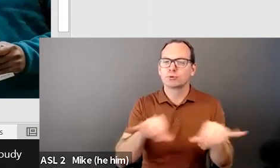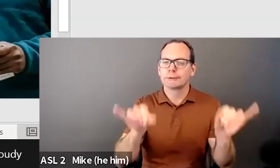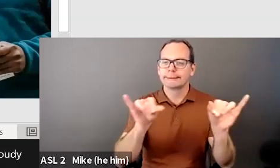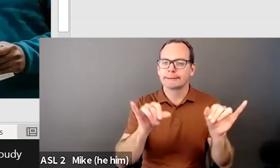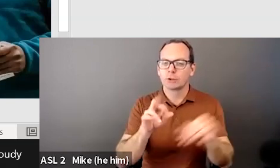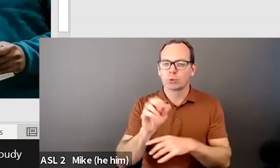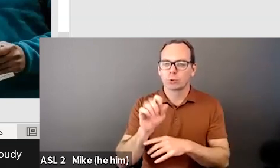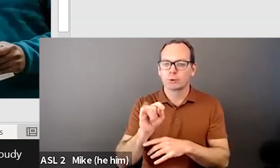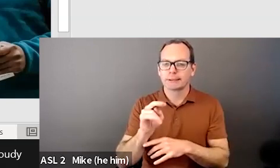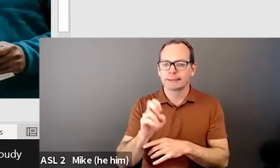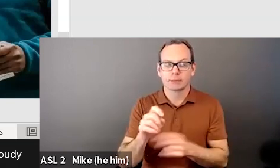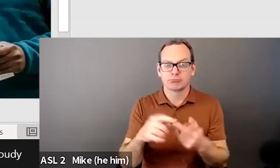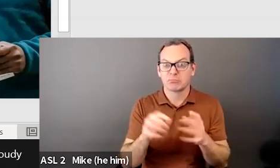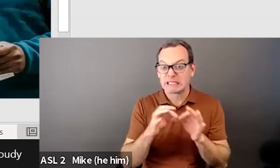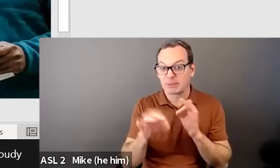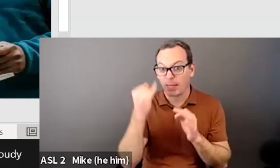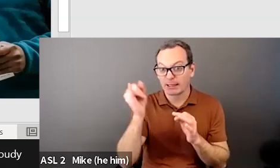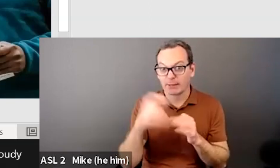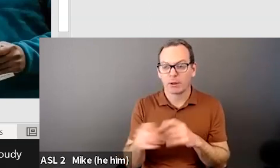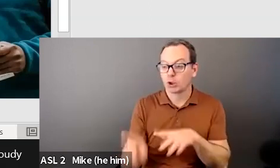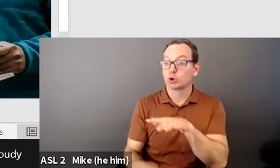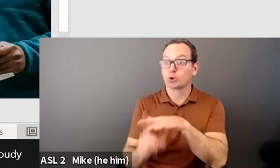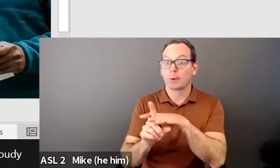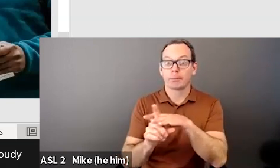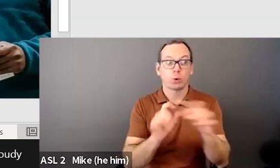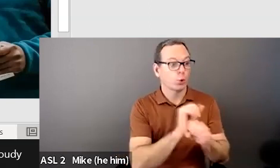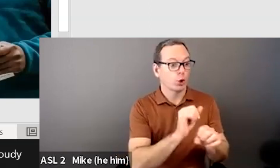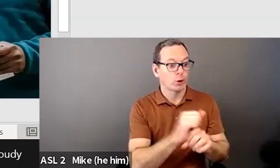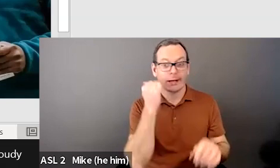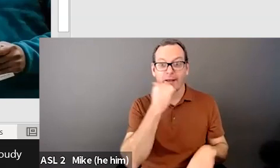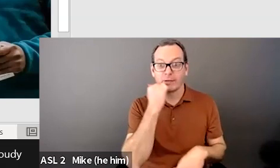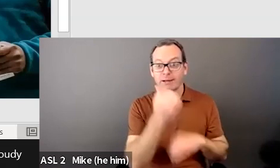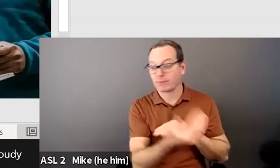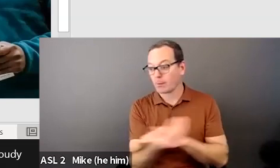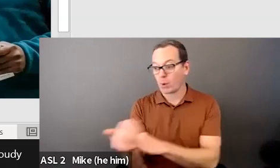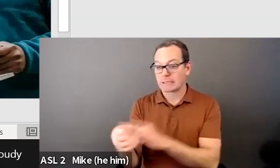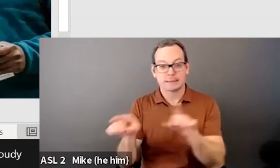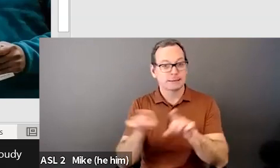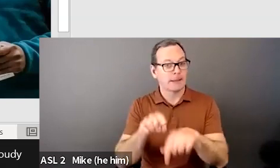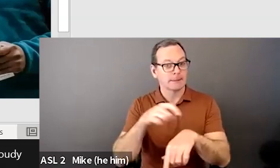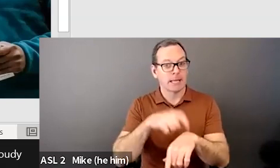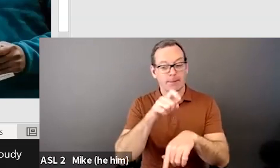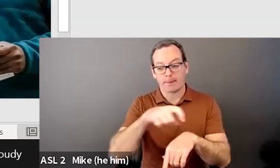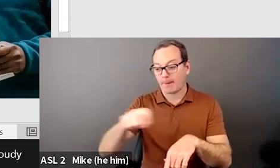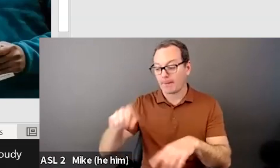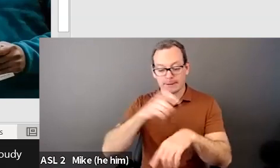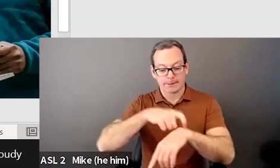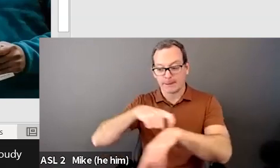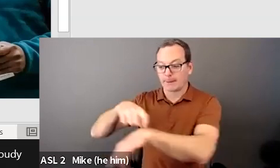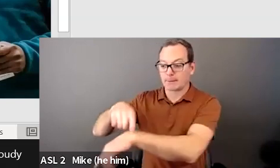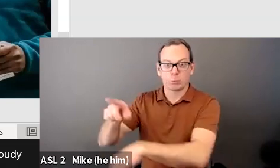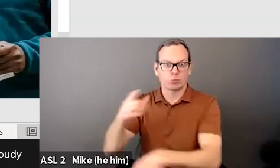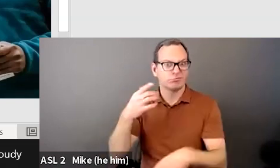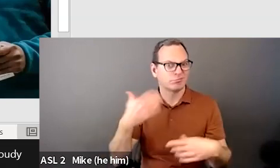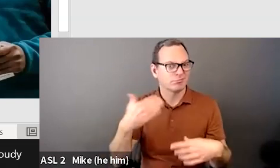up at the same time every single morning to show up to work and planning those pieces, that was challenging. And so they needed